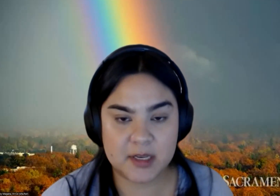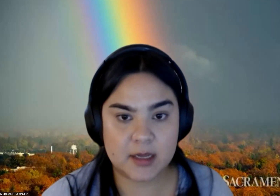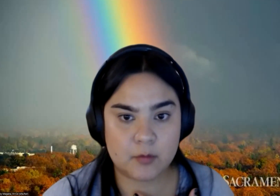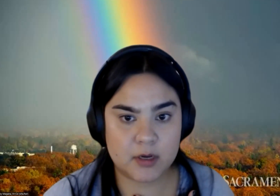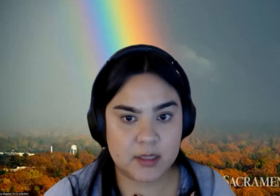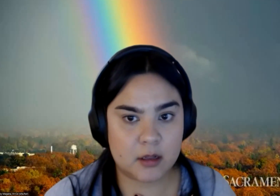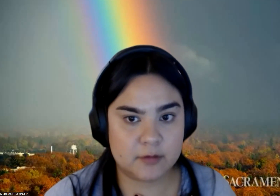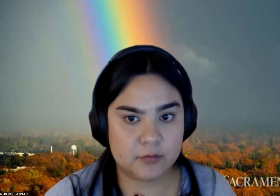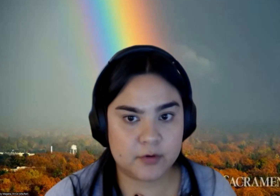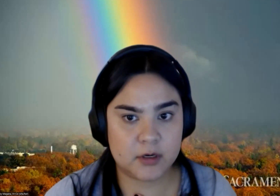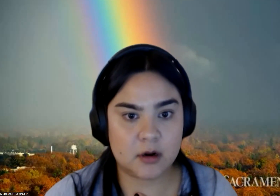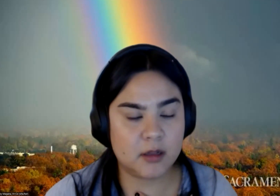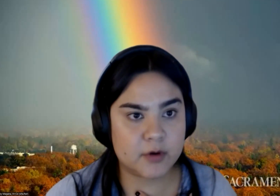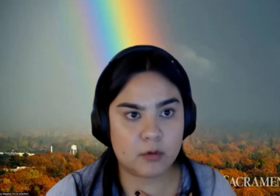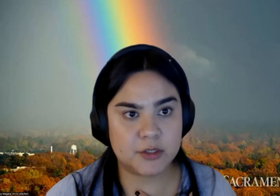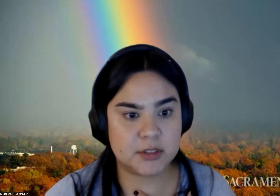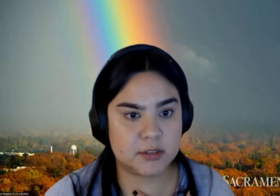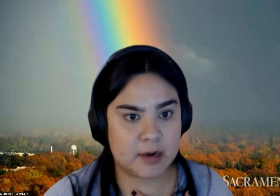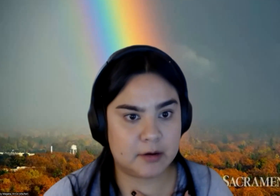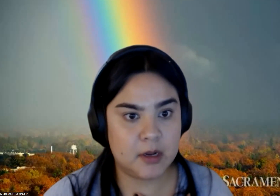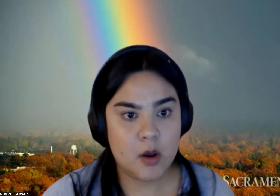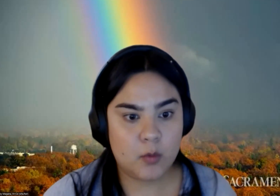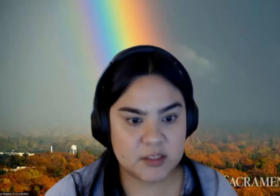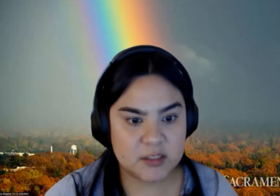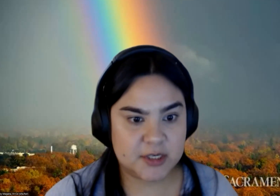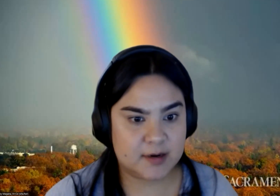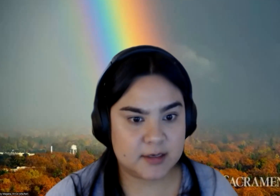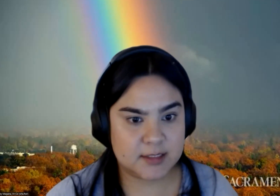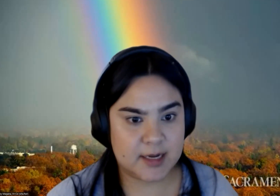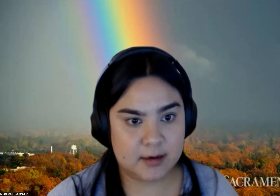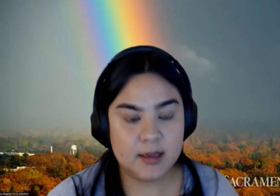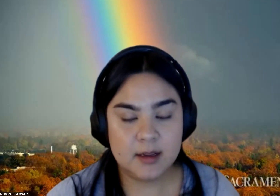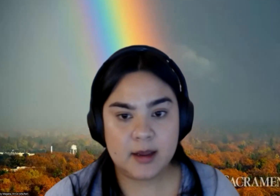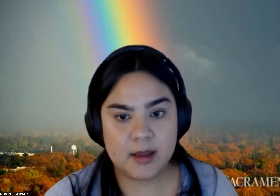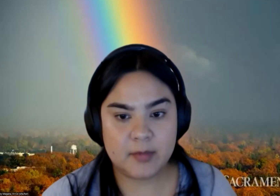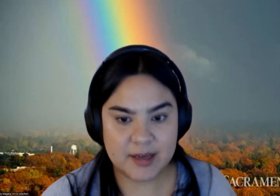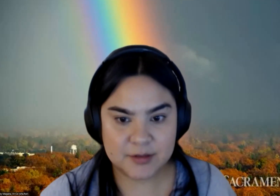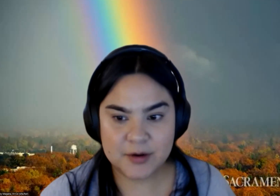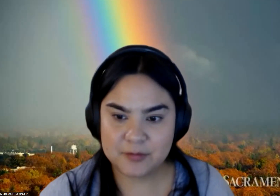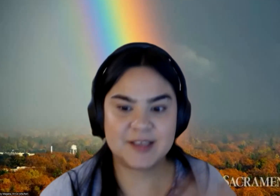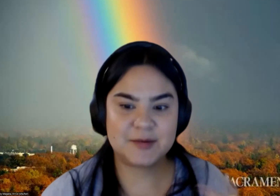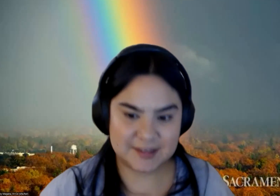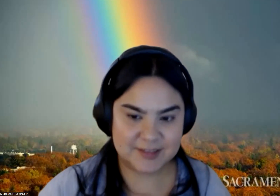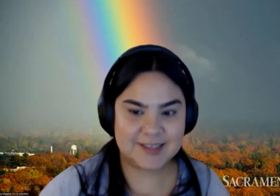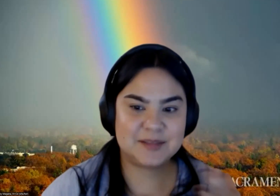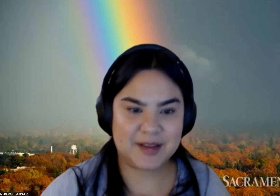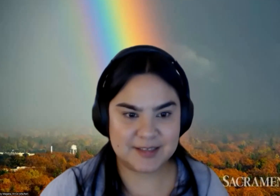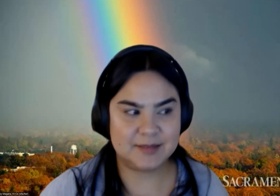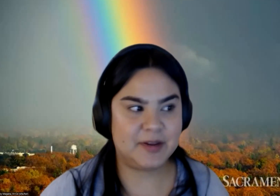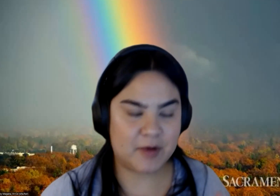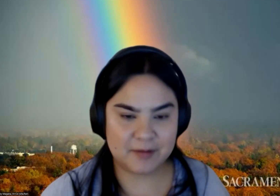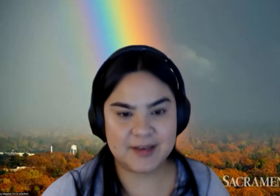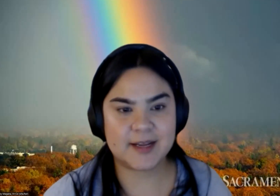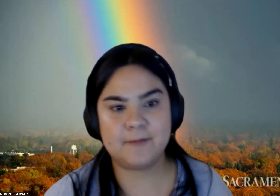engaging meeting, and I want to thank all of you for all of your questions throughout what has been shared here today. As you know, because we did